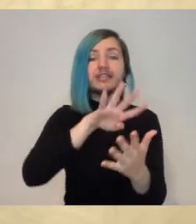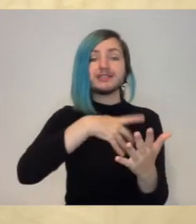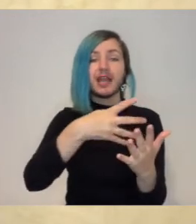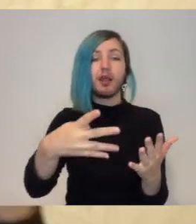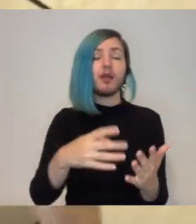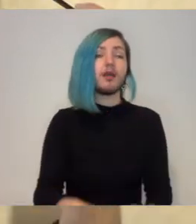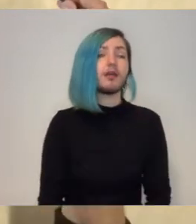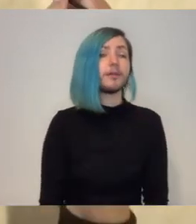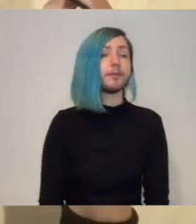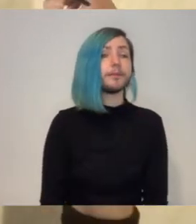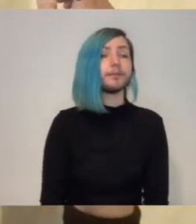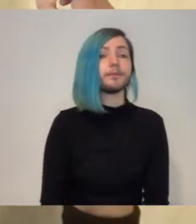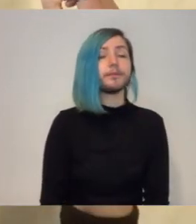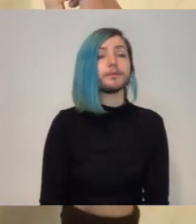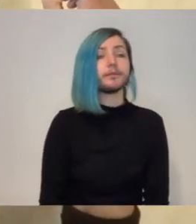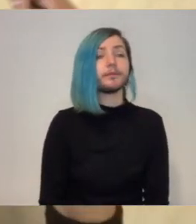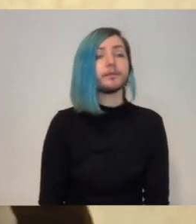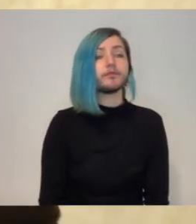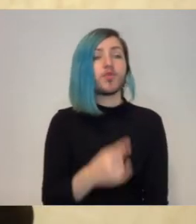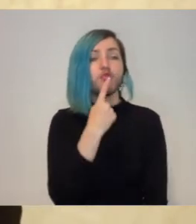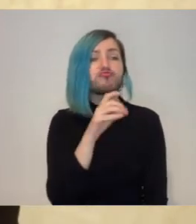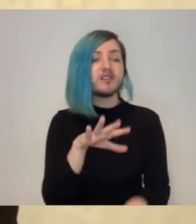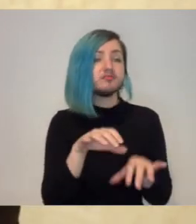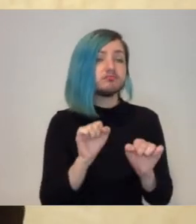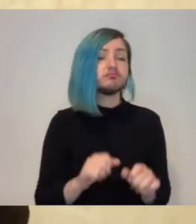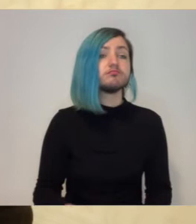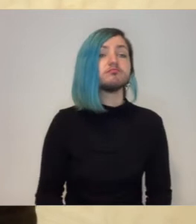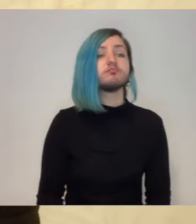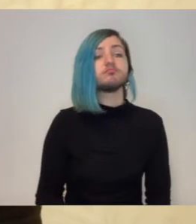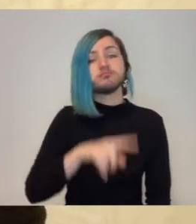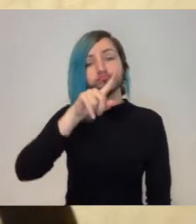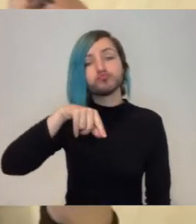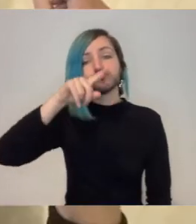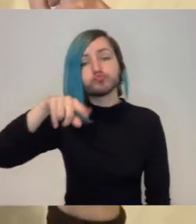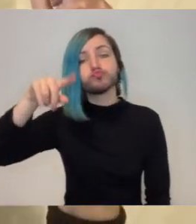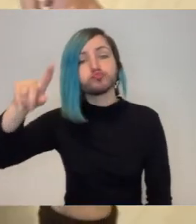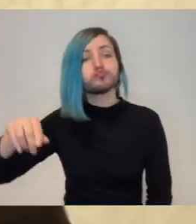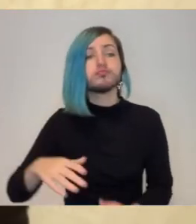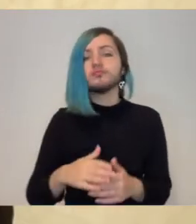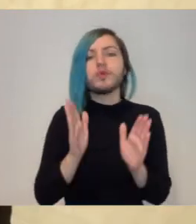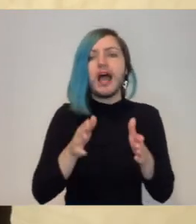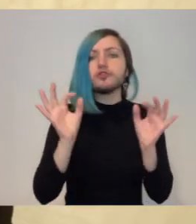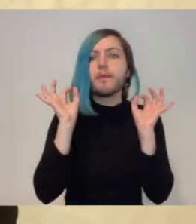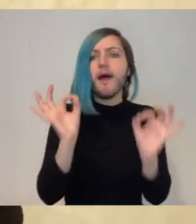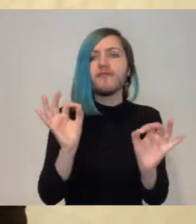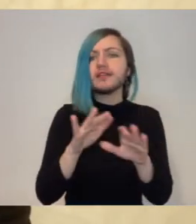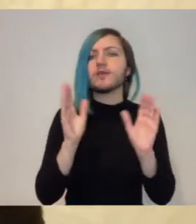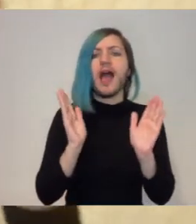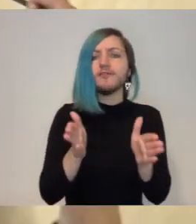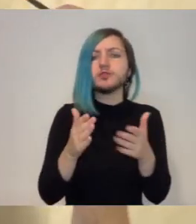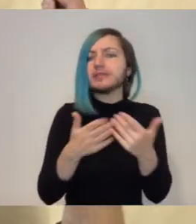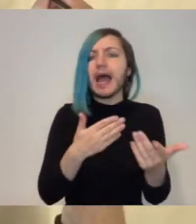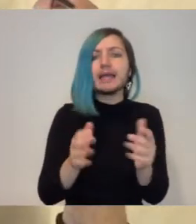it. So I'll just get a bit of red and draw some lines. Again, it doesn't have to be too accurate or neat. It's